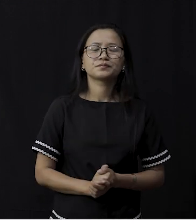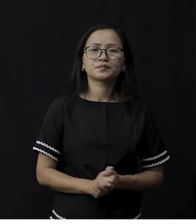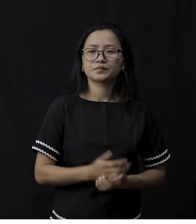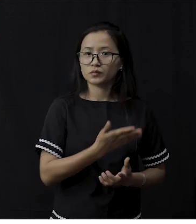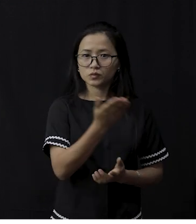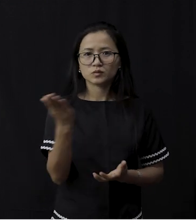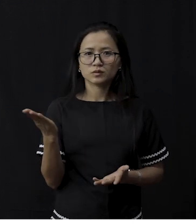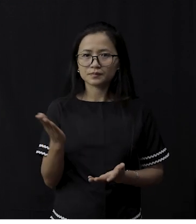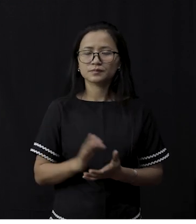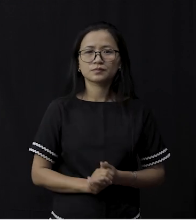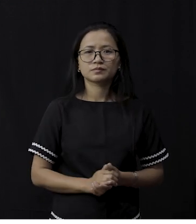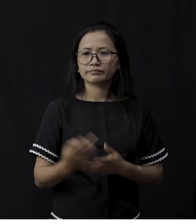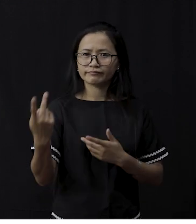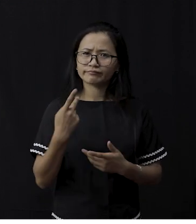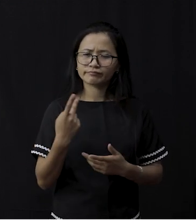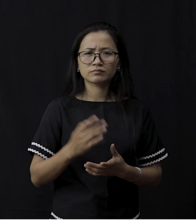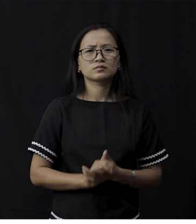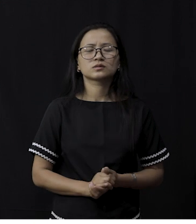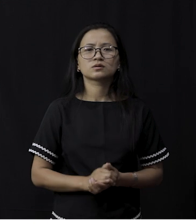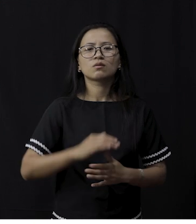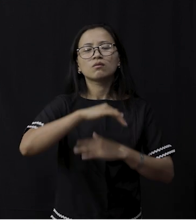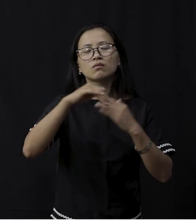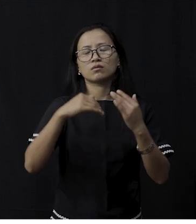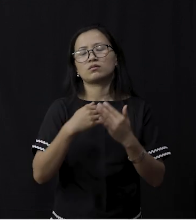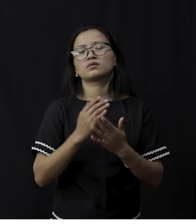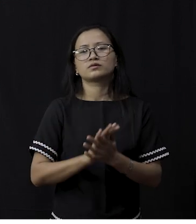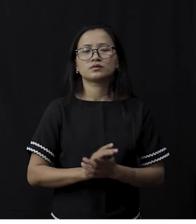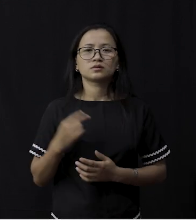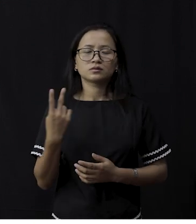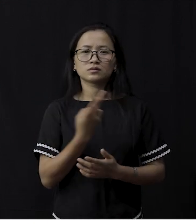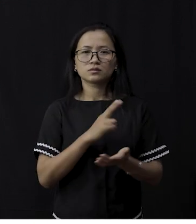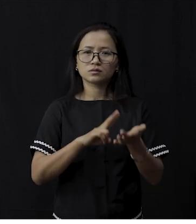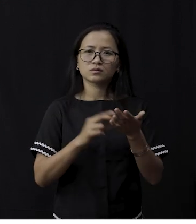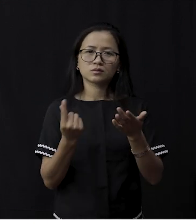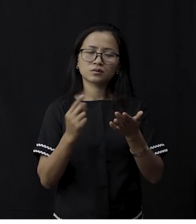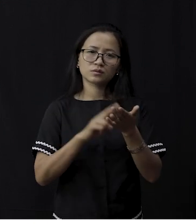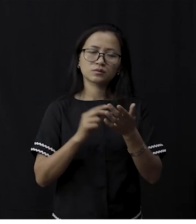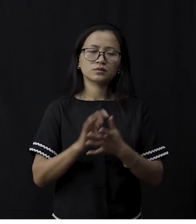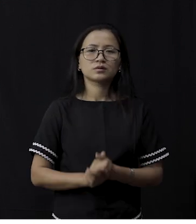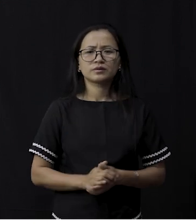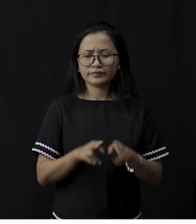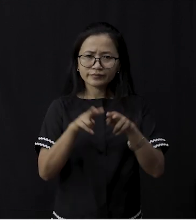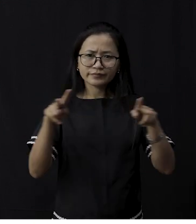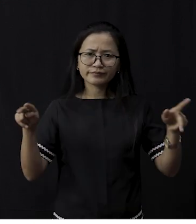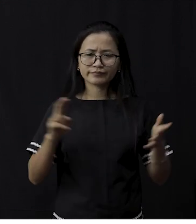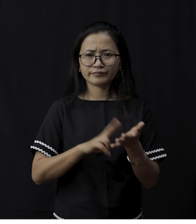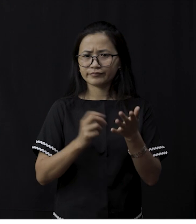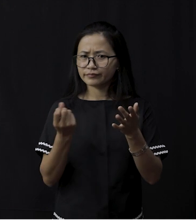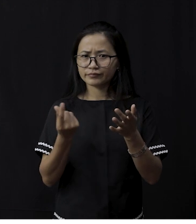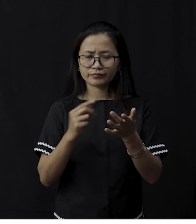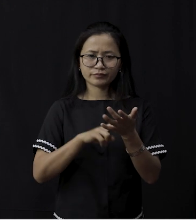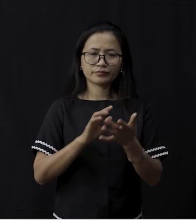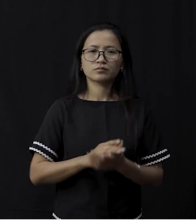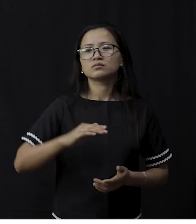noun, I am a noun, all of us are nouns. Now there are different kinds of nouns which we